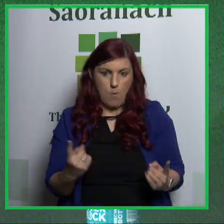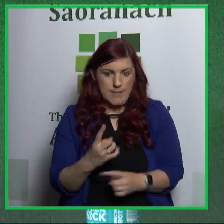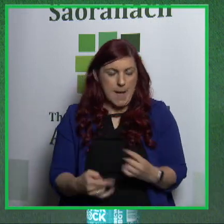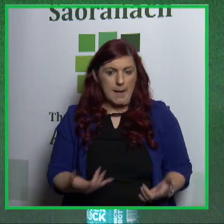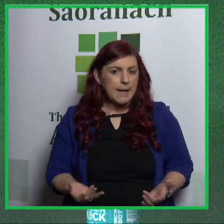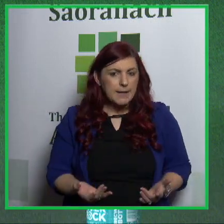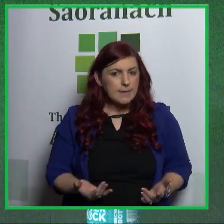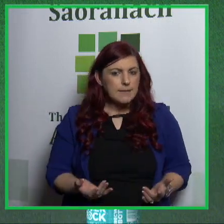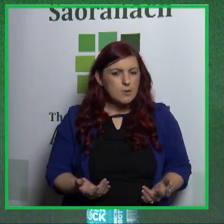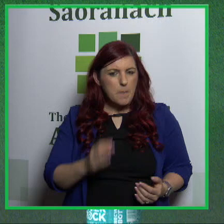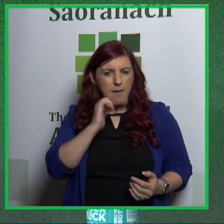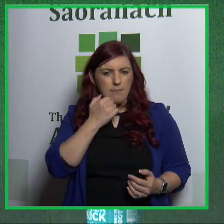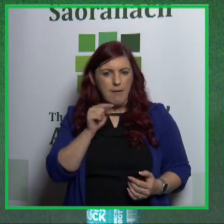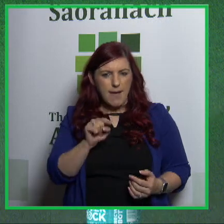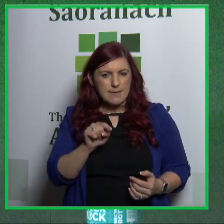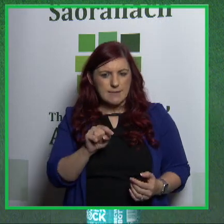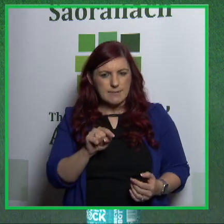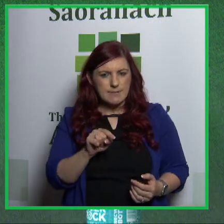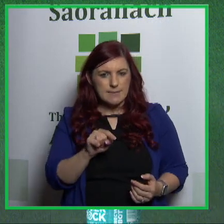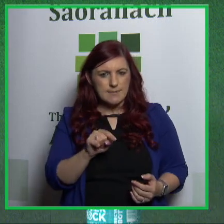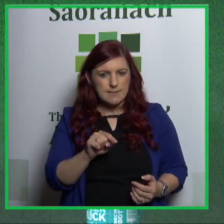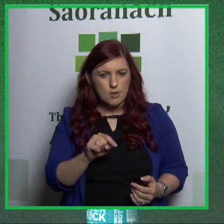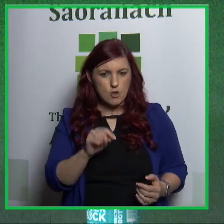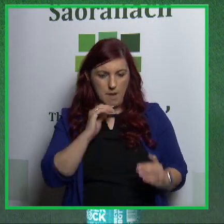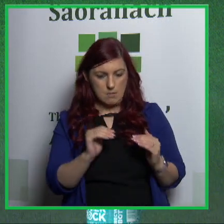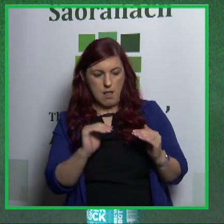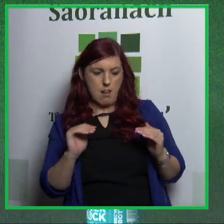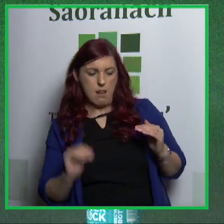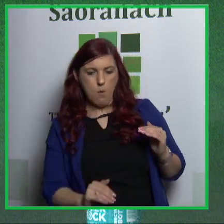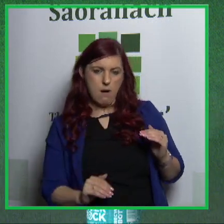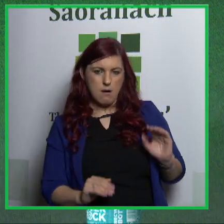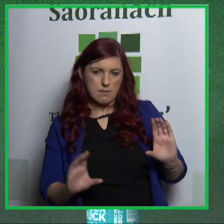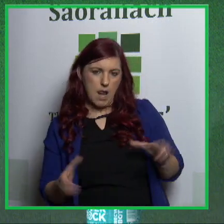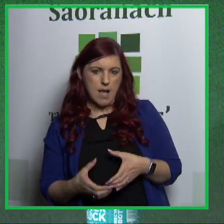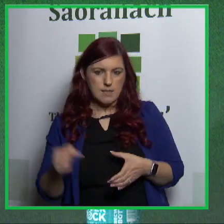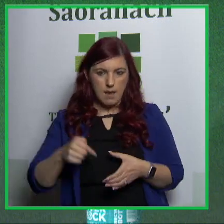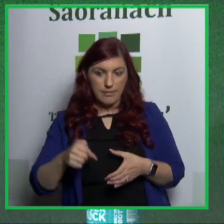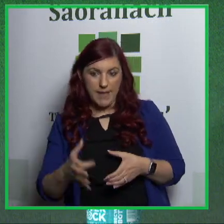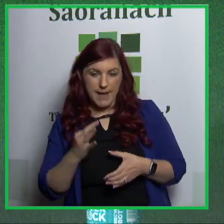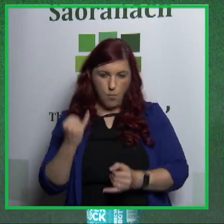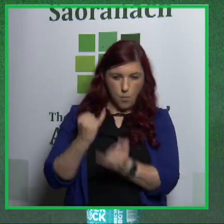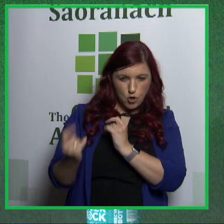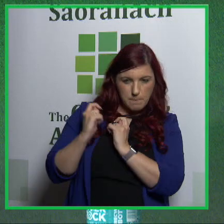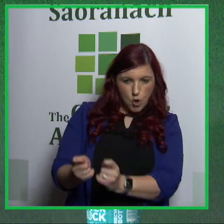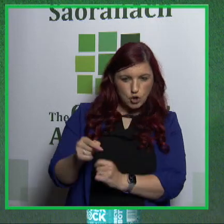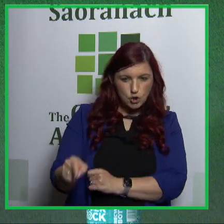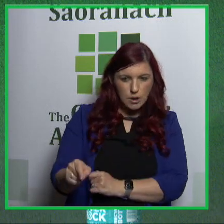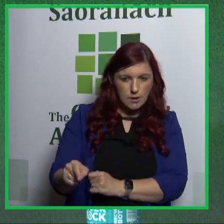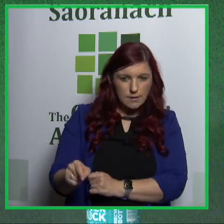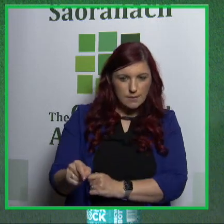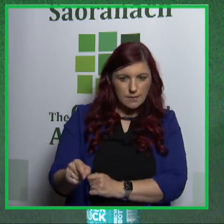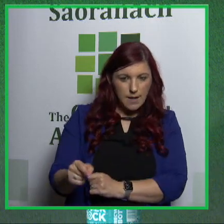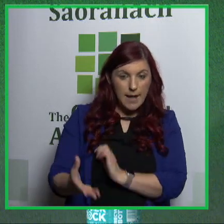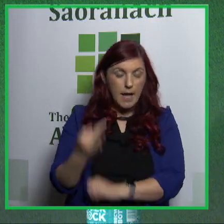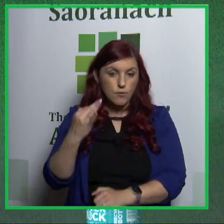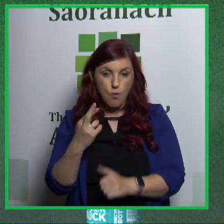And just because the lower end scale of the people, they get the more. And if you're in the system already, or you're